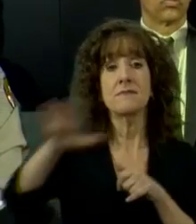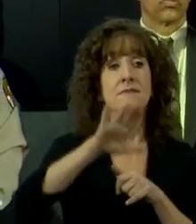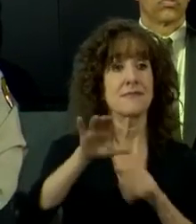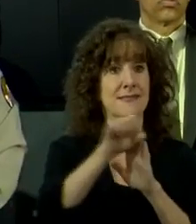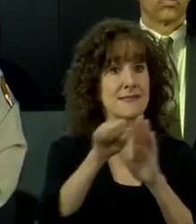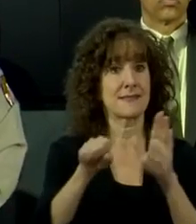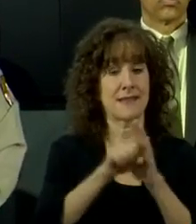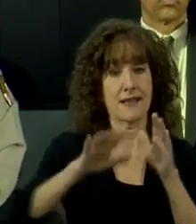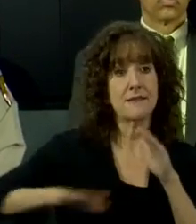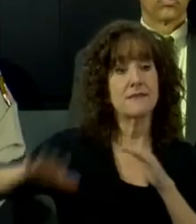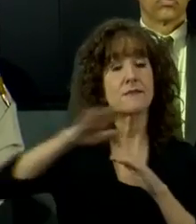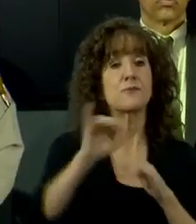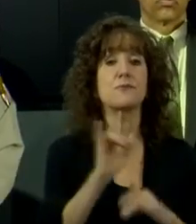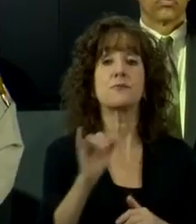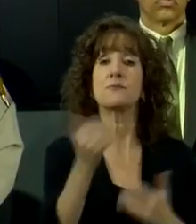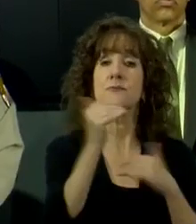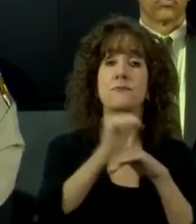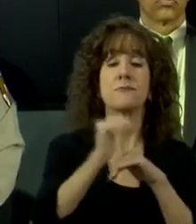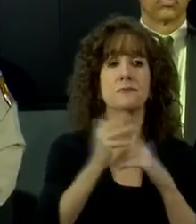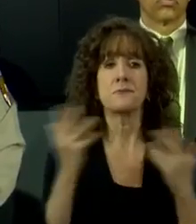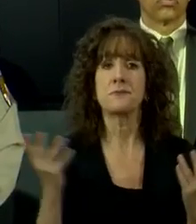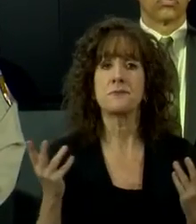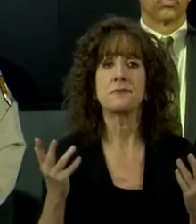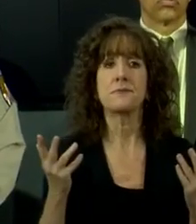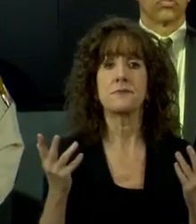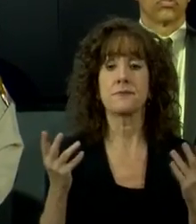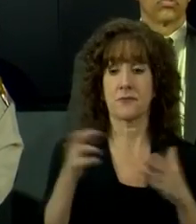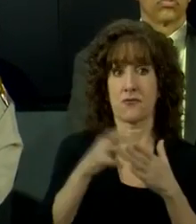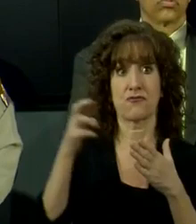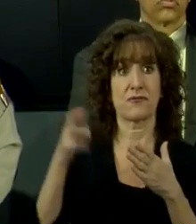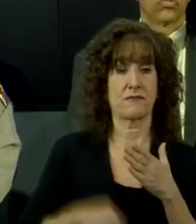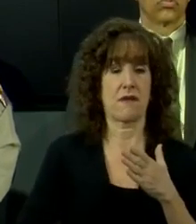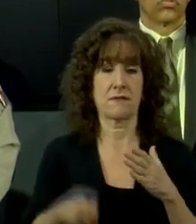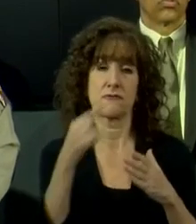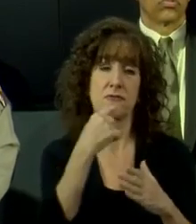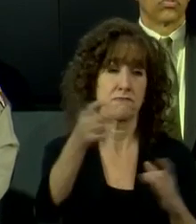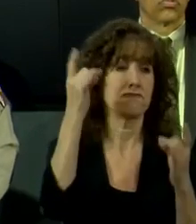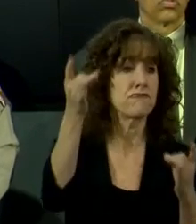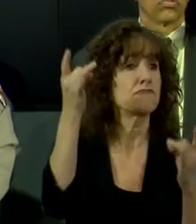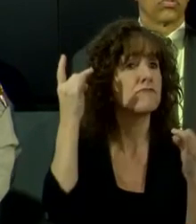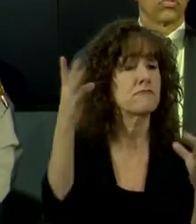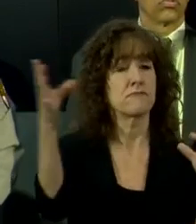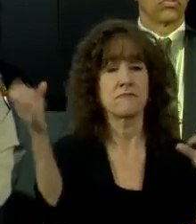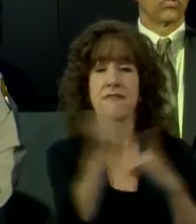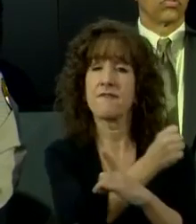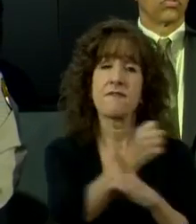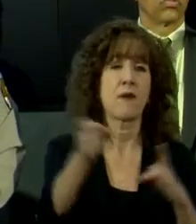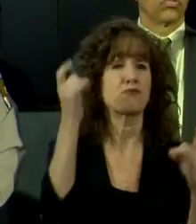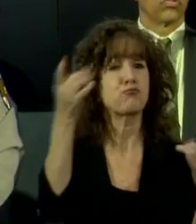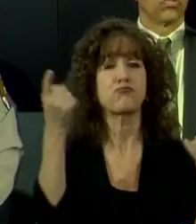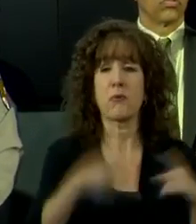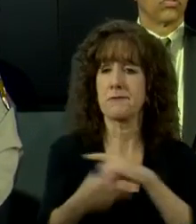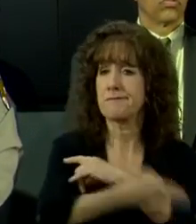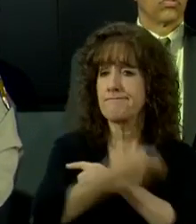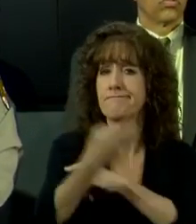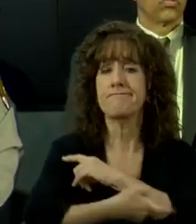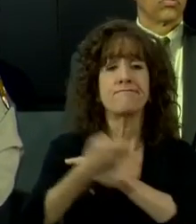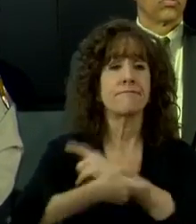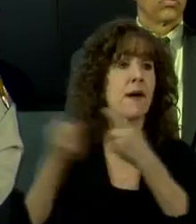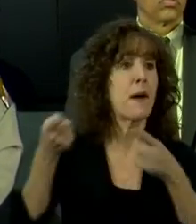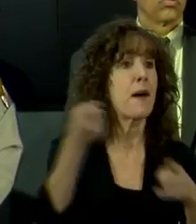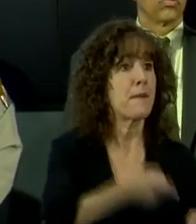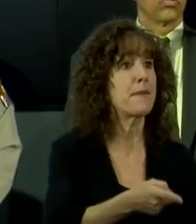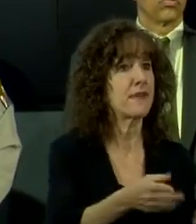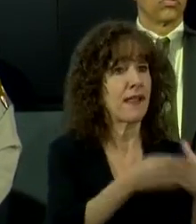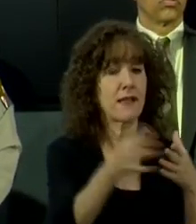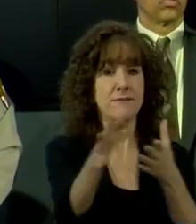states. This evening, as a result of the serious violence and looting which has